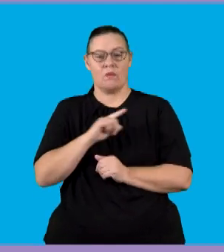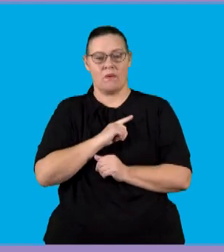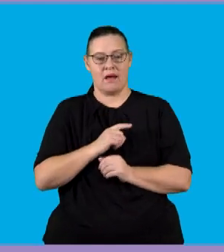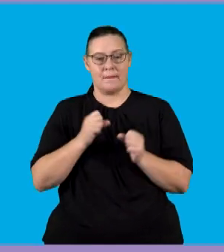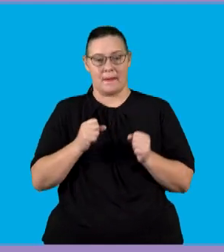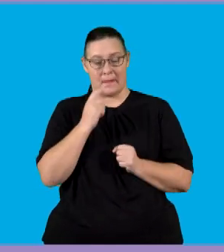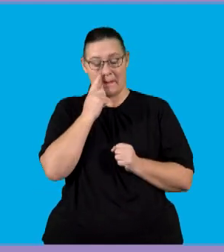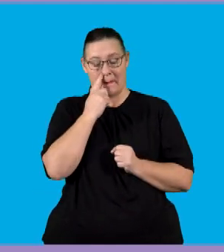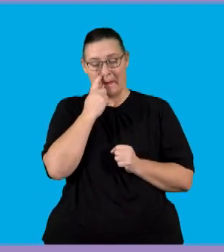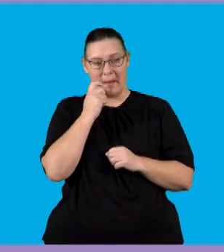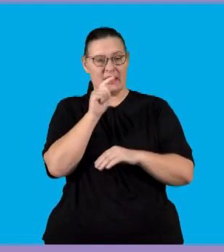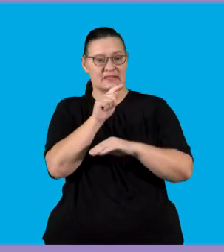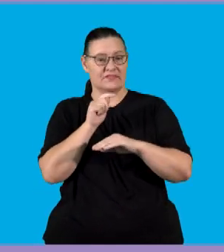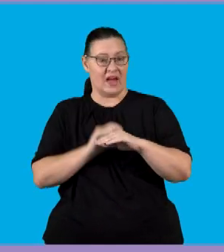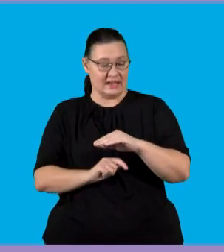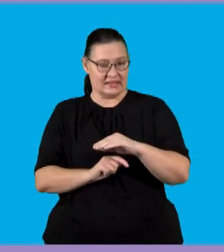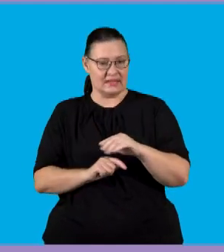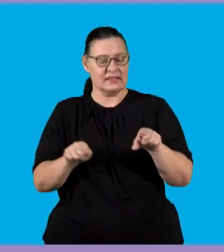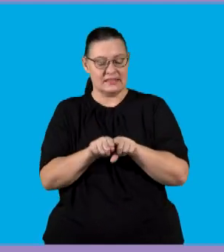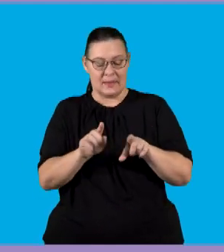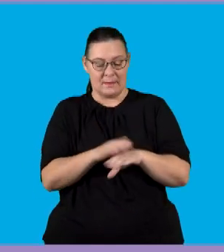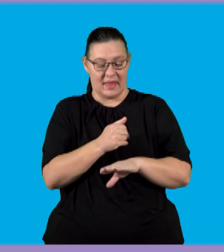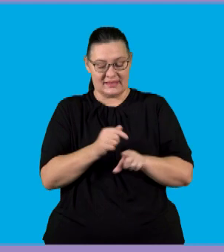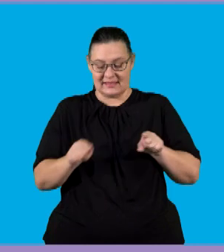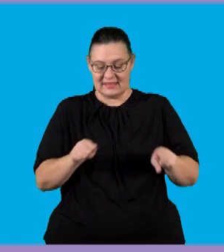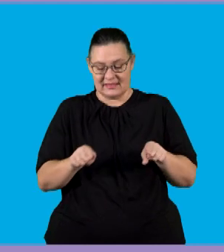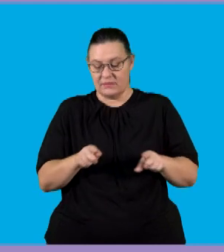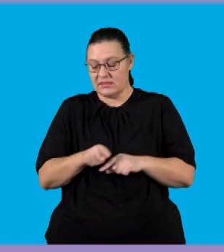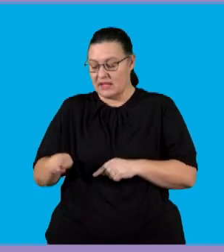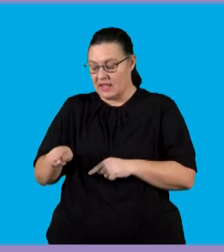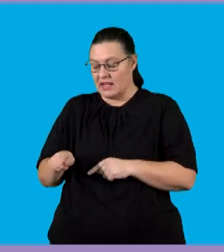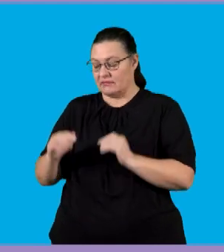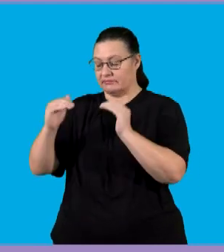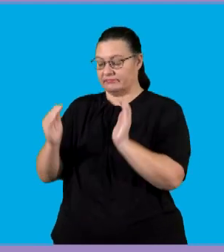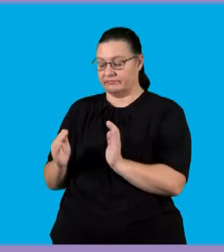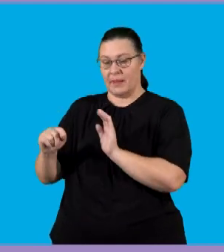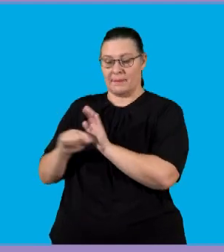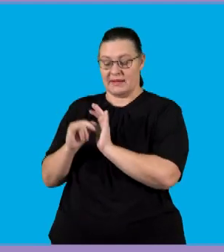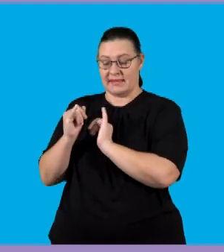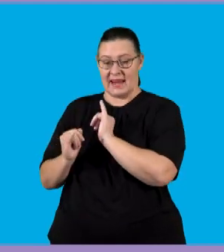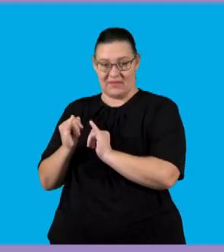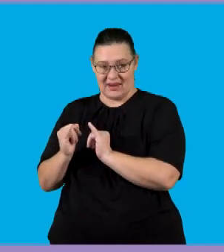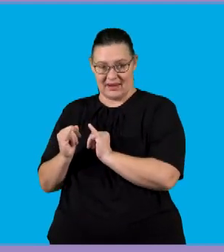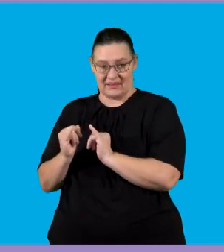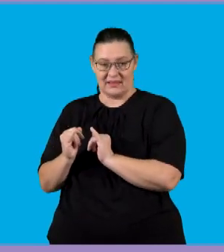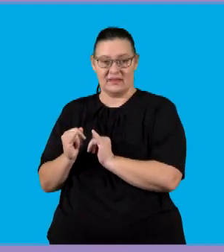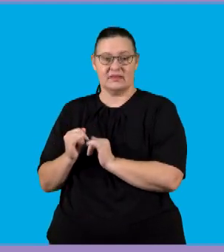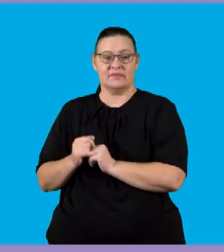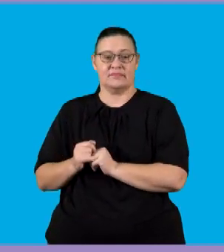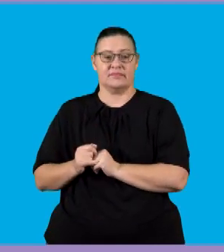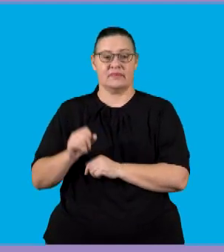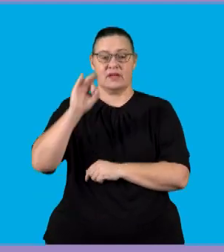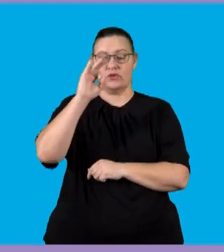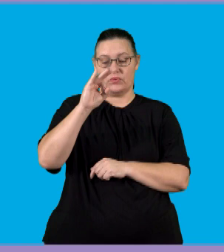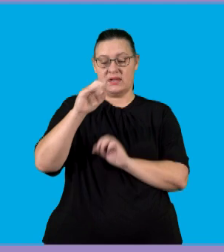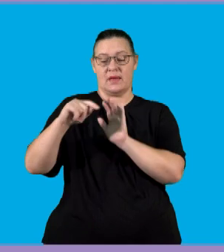because we are dividing powers that have the same base, we are going to say there that it's a negative 11. We